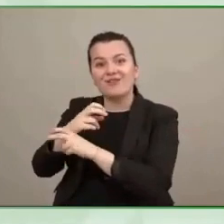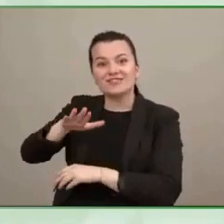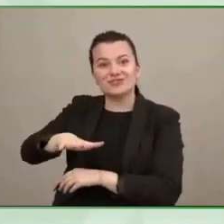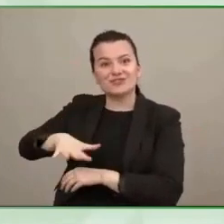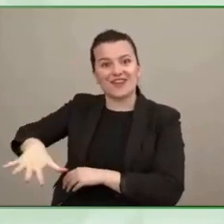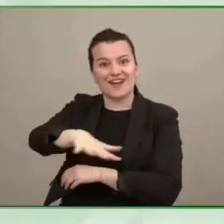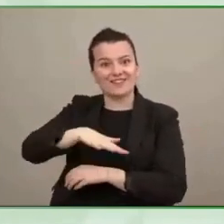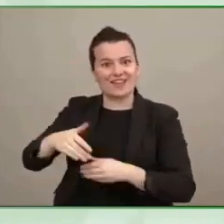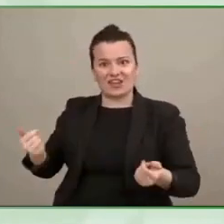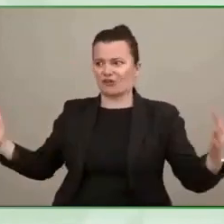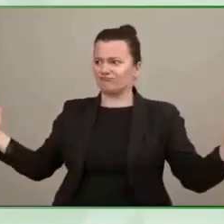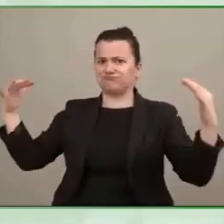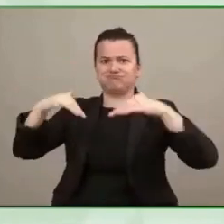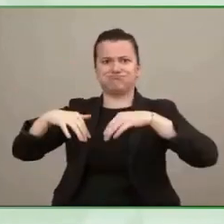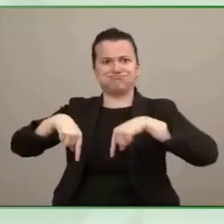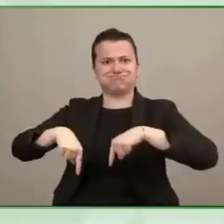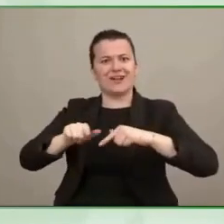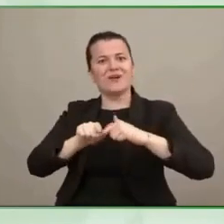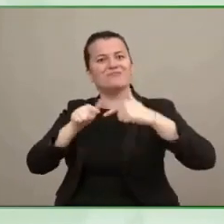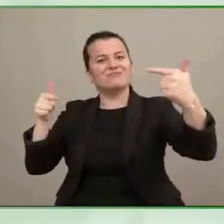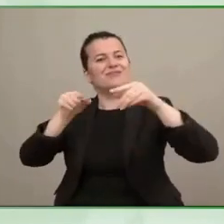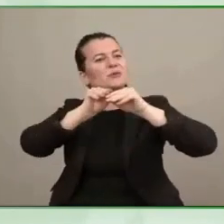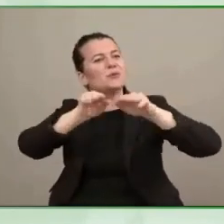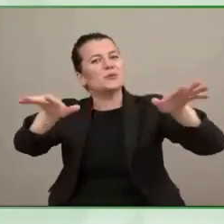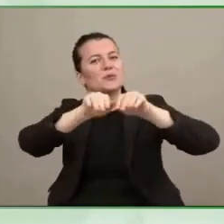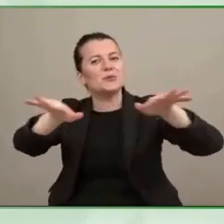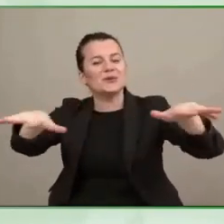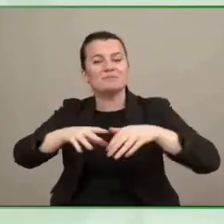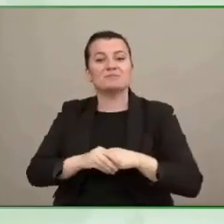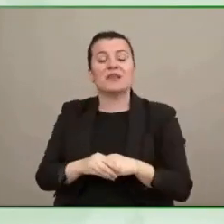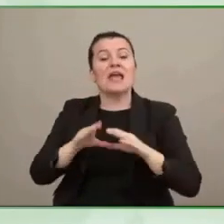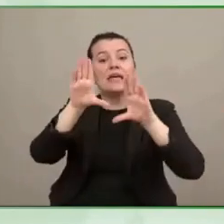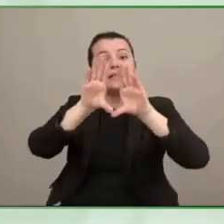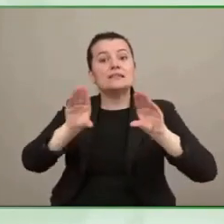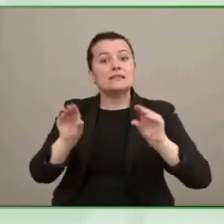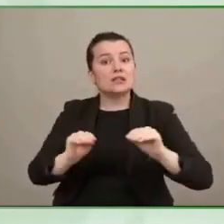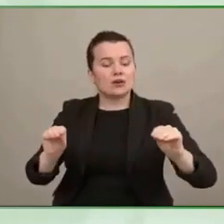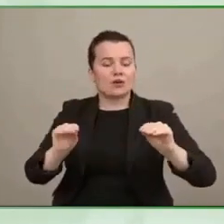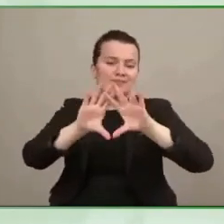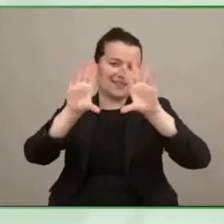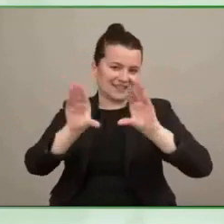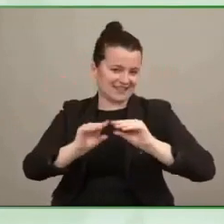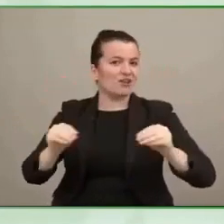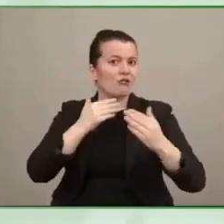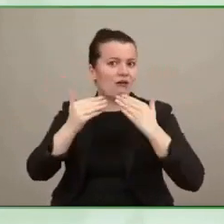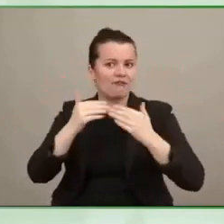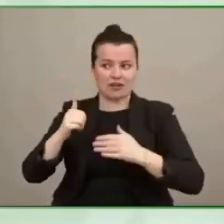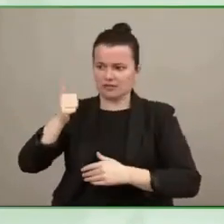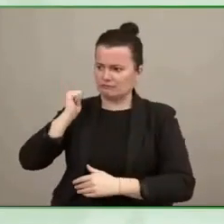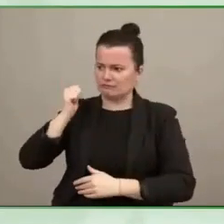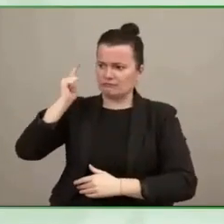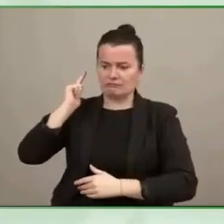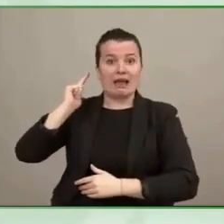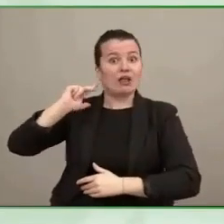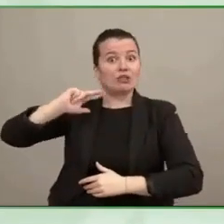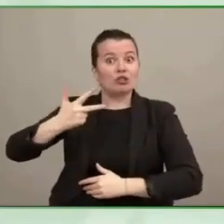the Zero Project Conference and is the third day as well of our very interesting